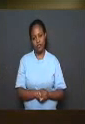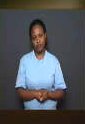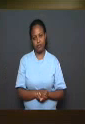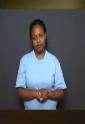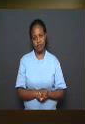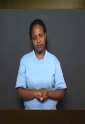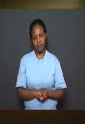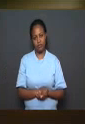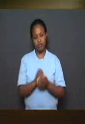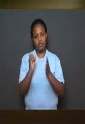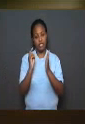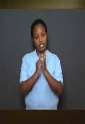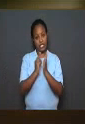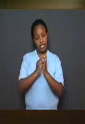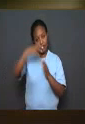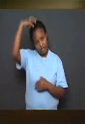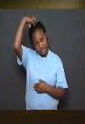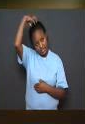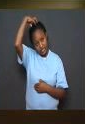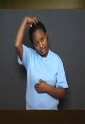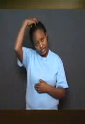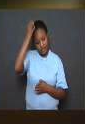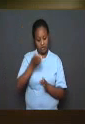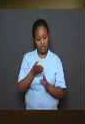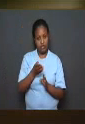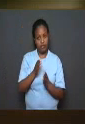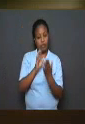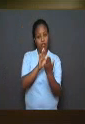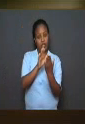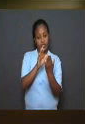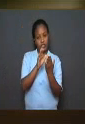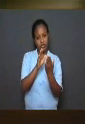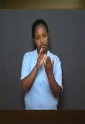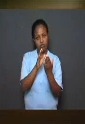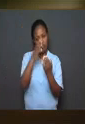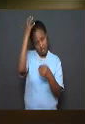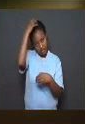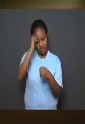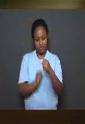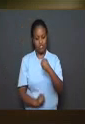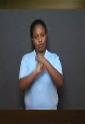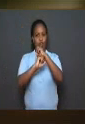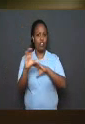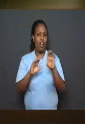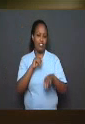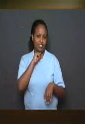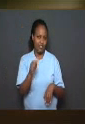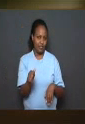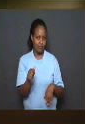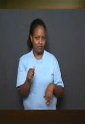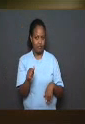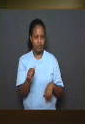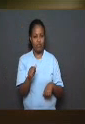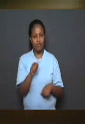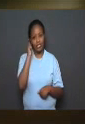Before the Constitution, the government did not support the equality of the